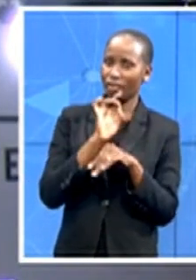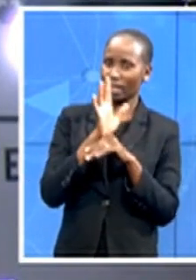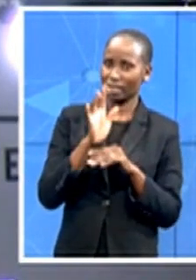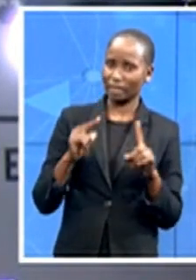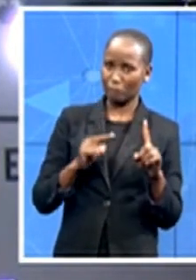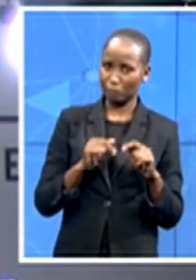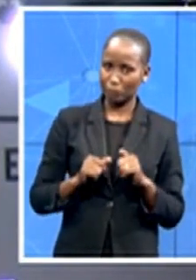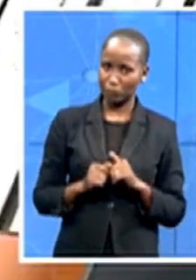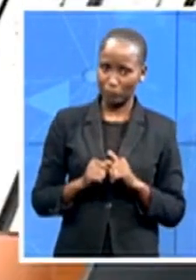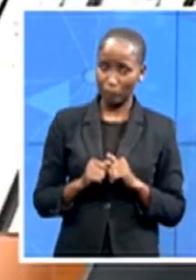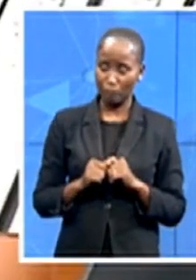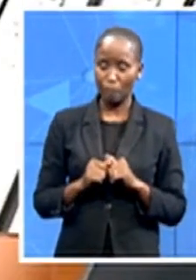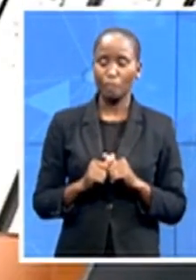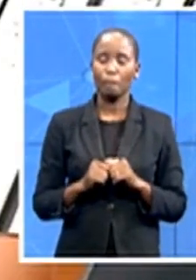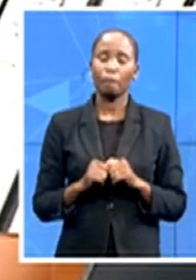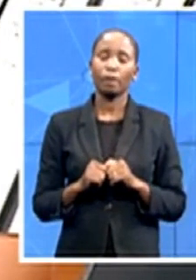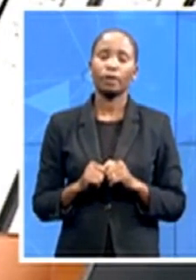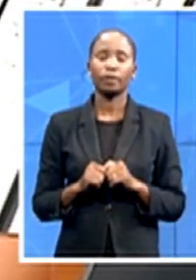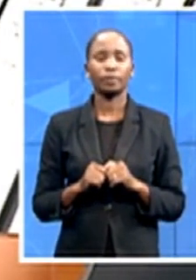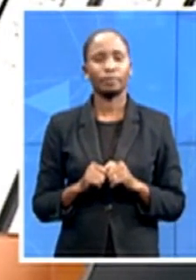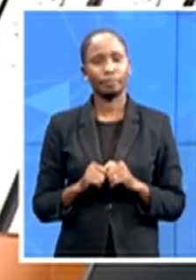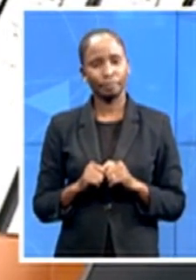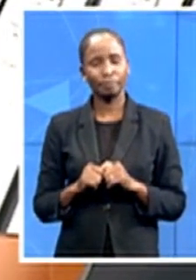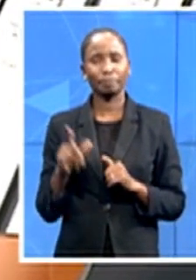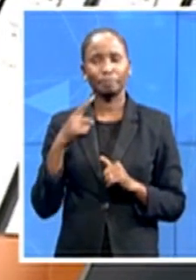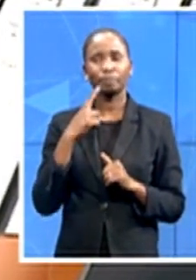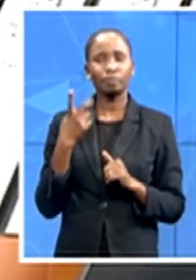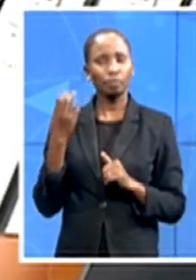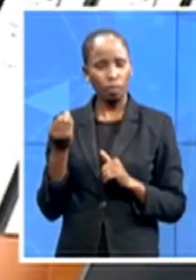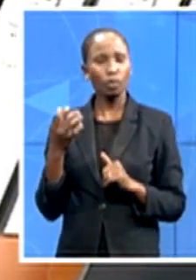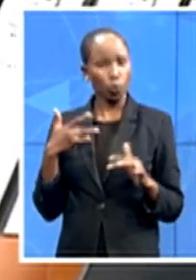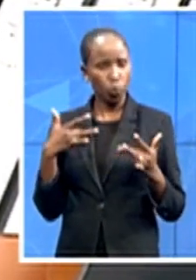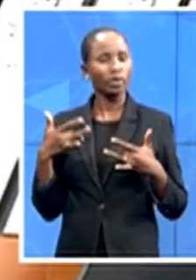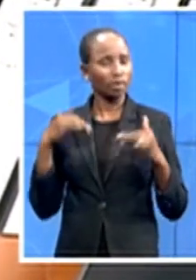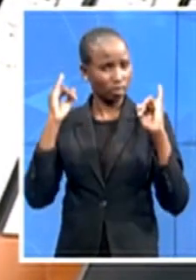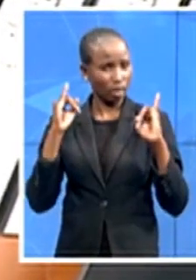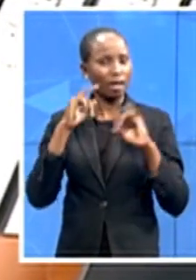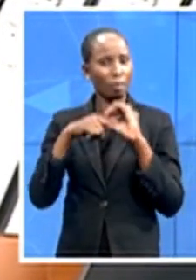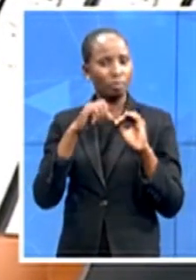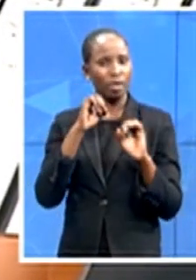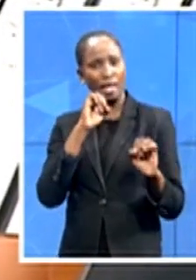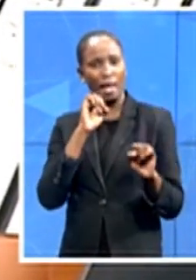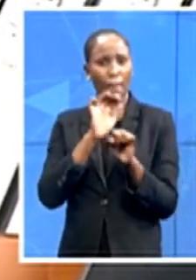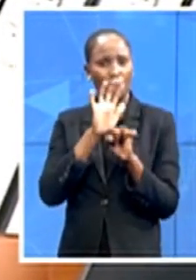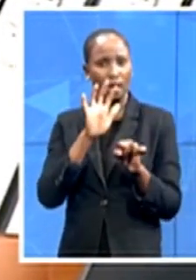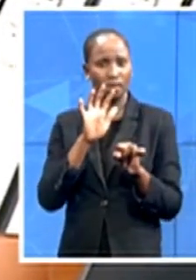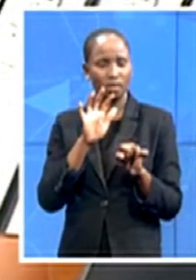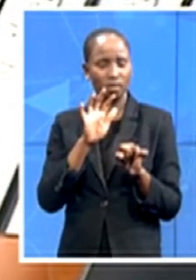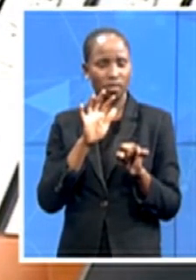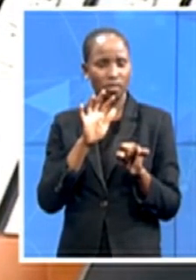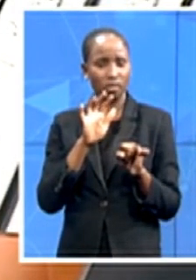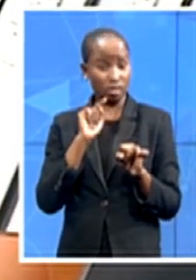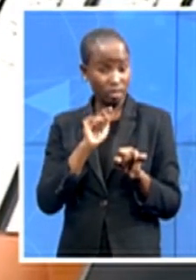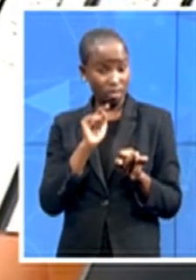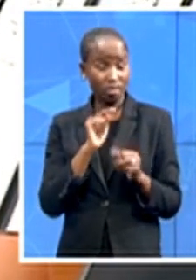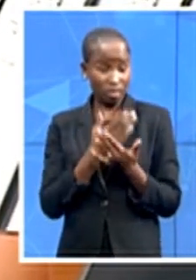Great concern about the impact this development would have on the ability of National